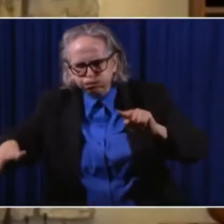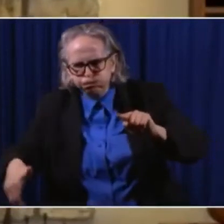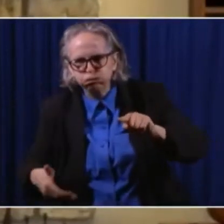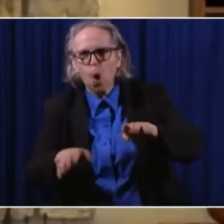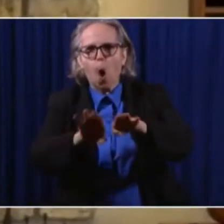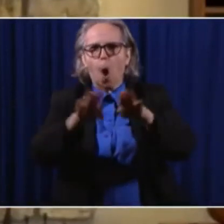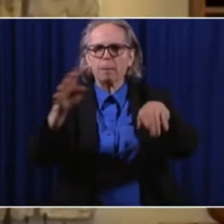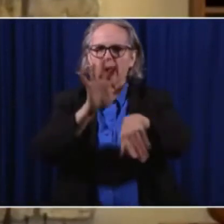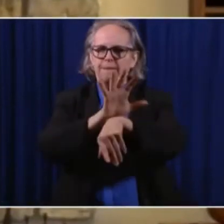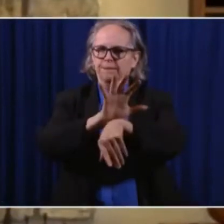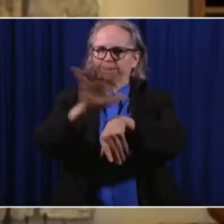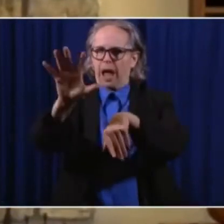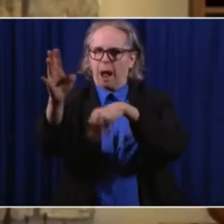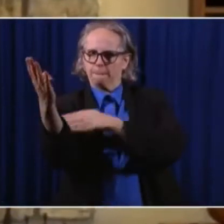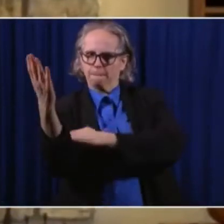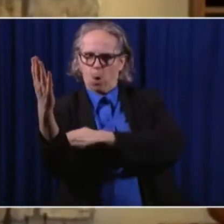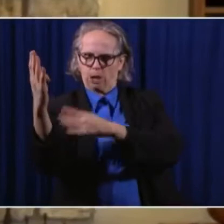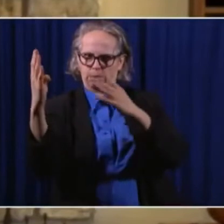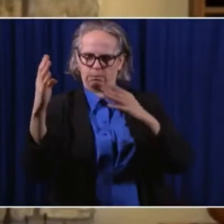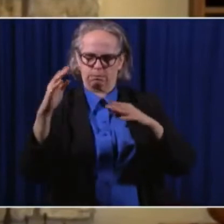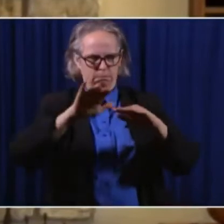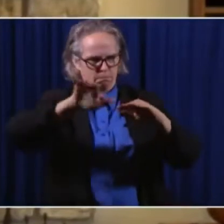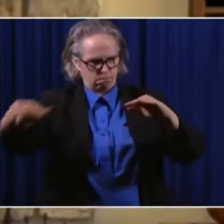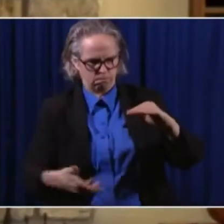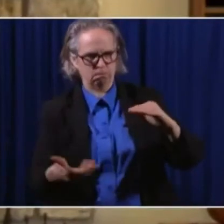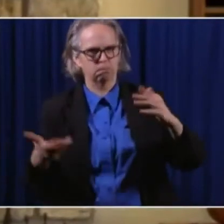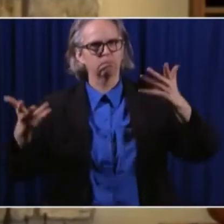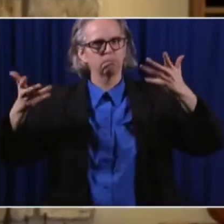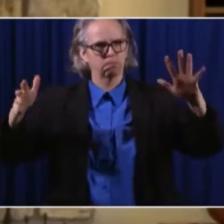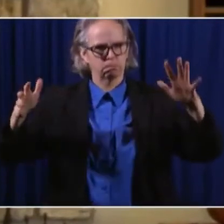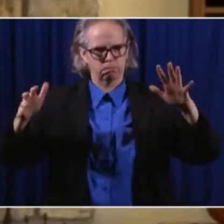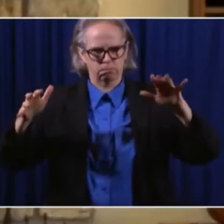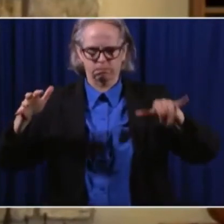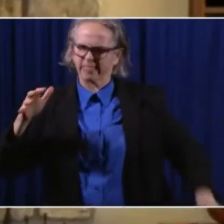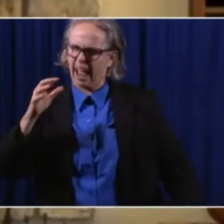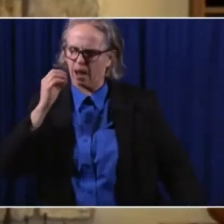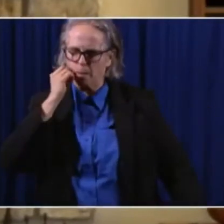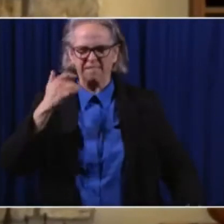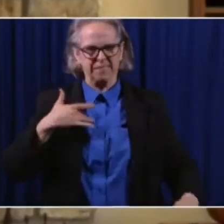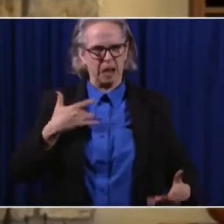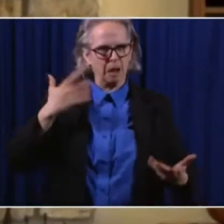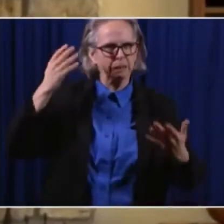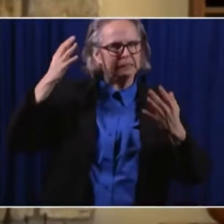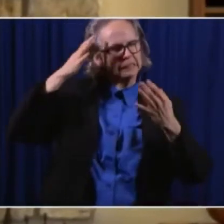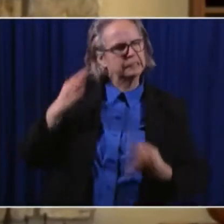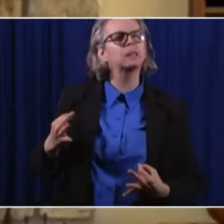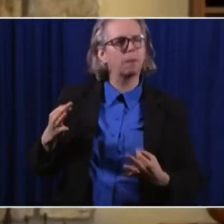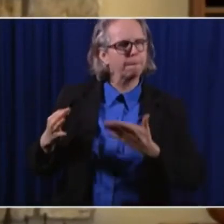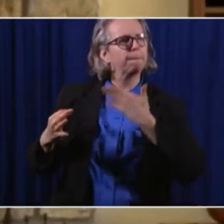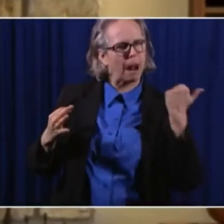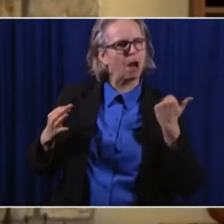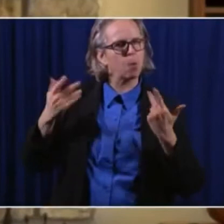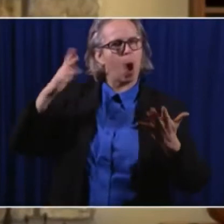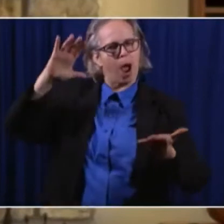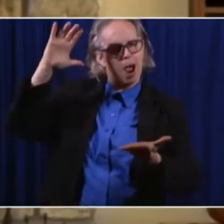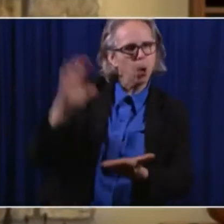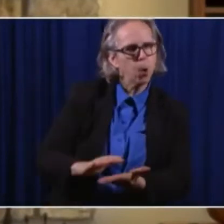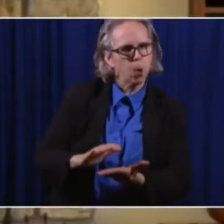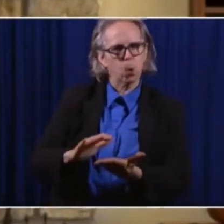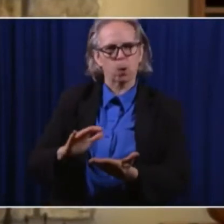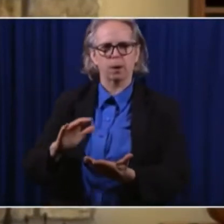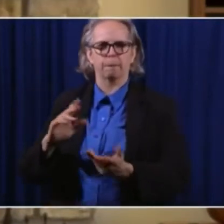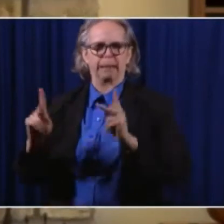We believe that this is going to help. It's going to reduce some of the contacts that are taking place. What else can